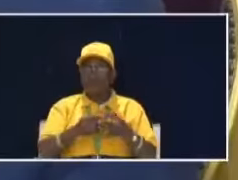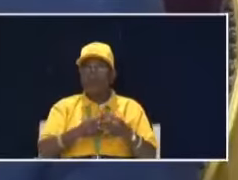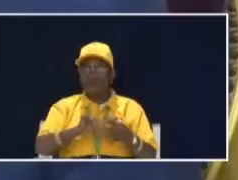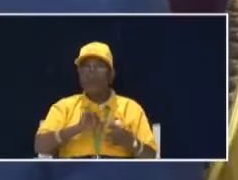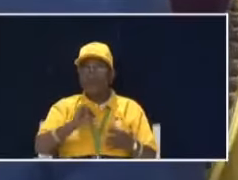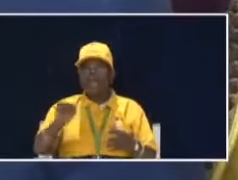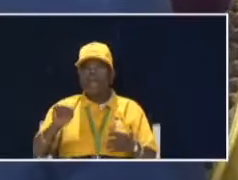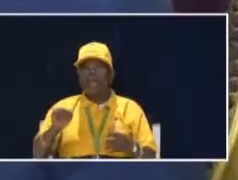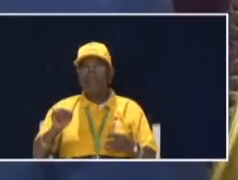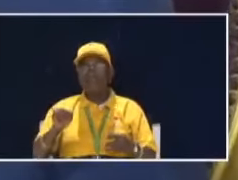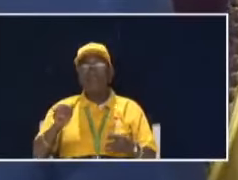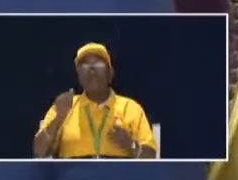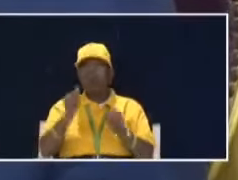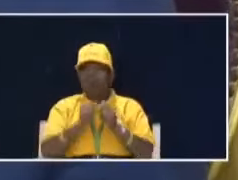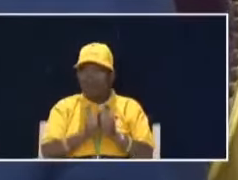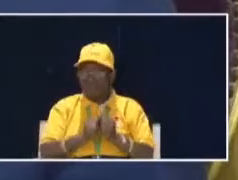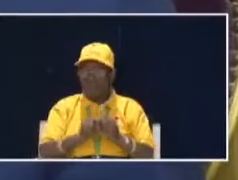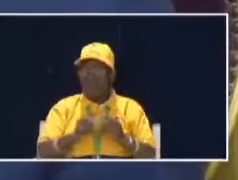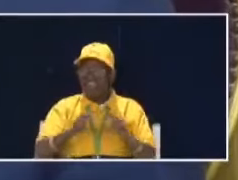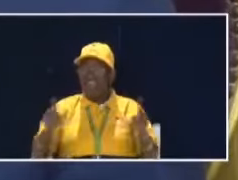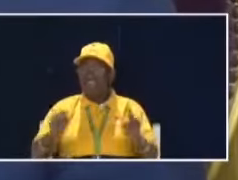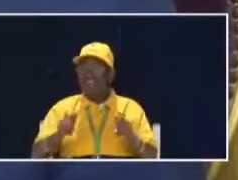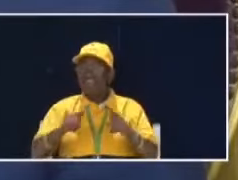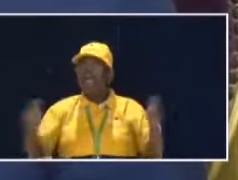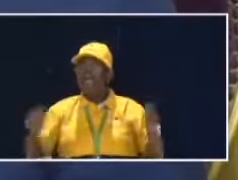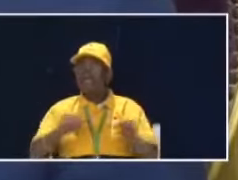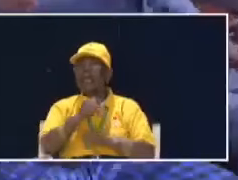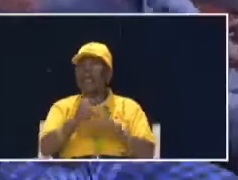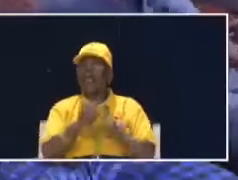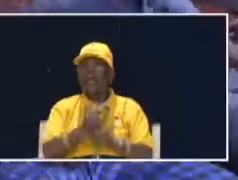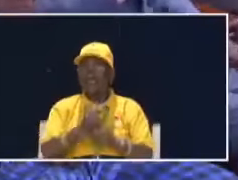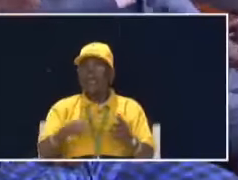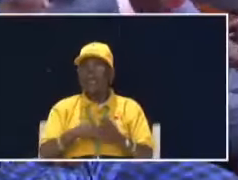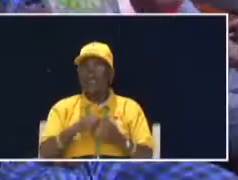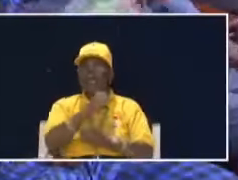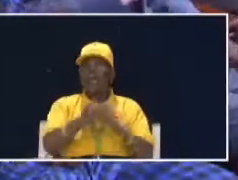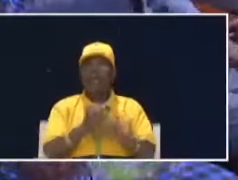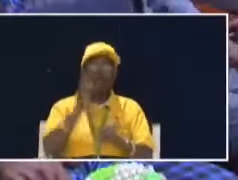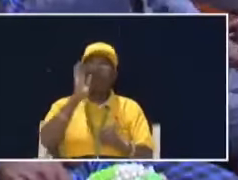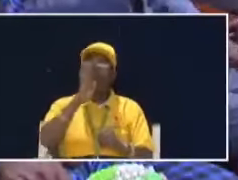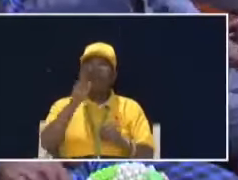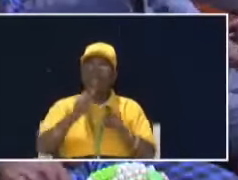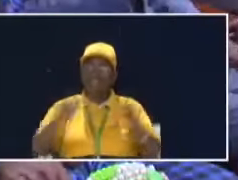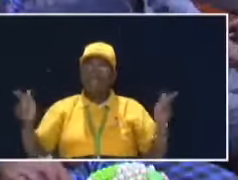year. This year will be great for all of us in Jesus' name.